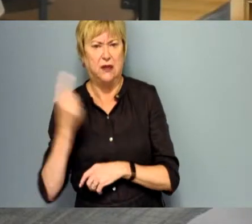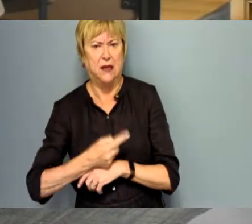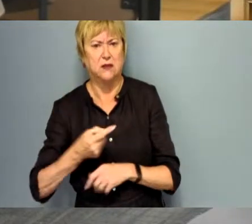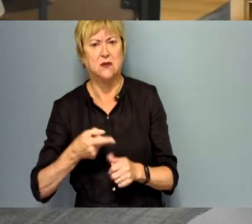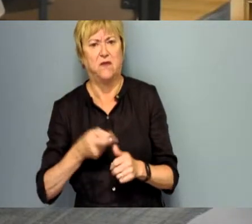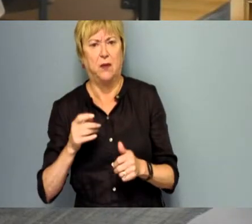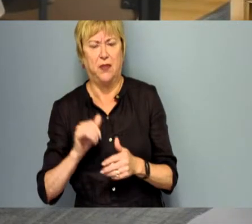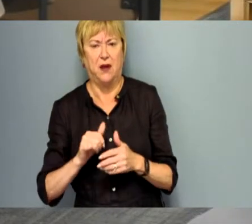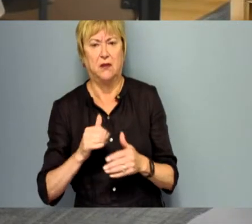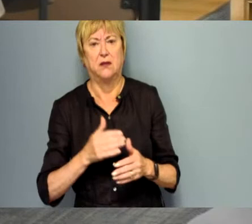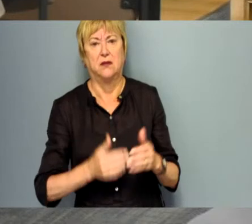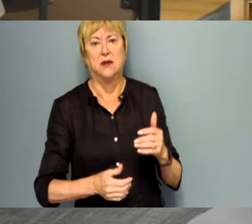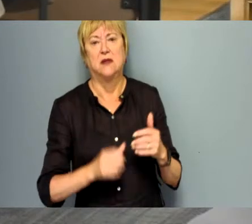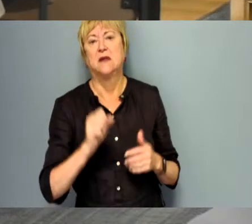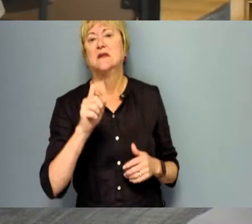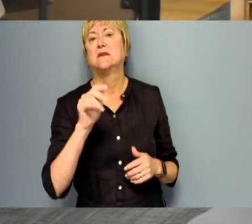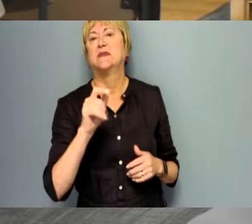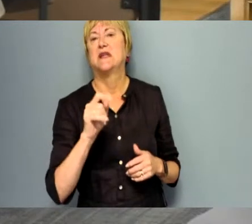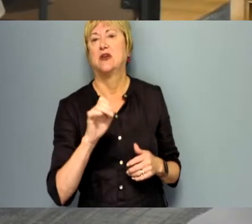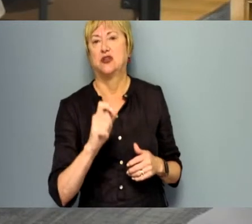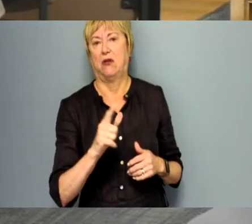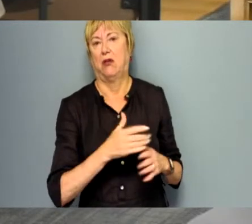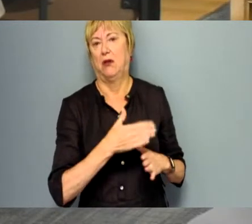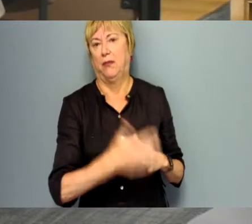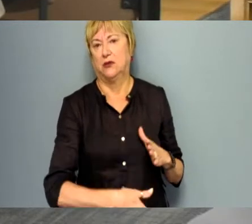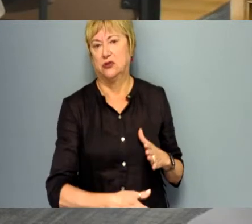substantial completion.